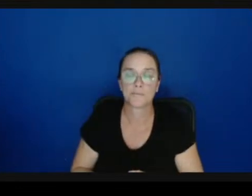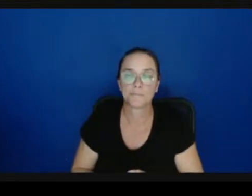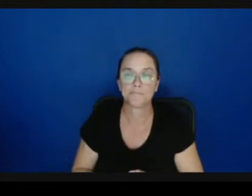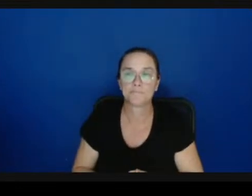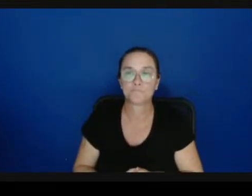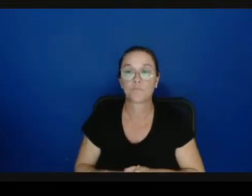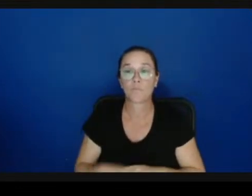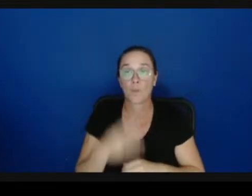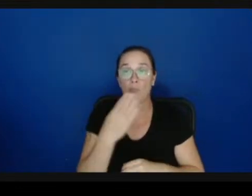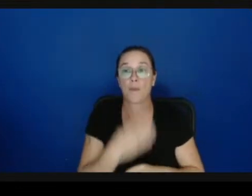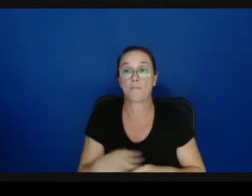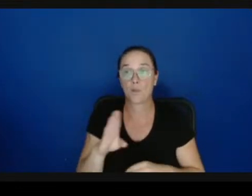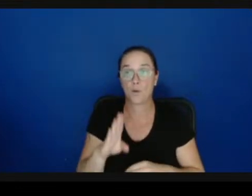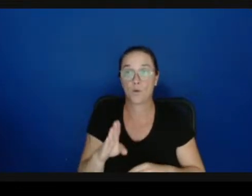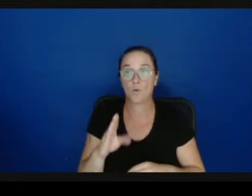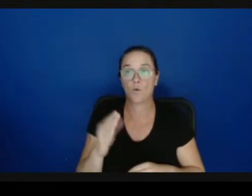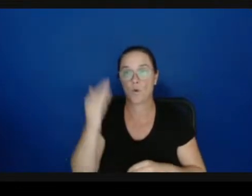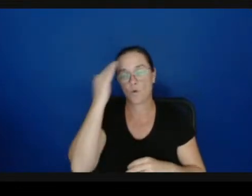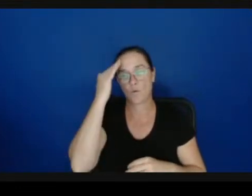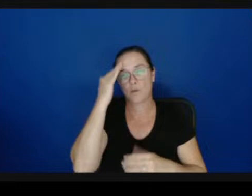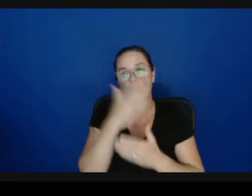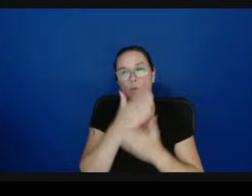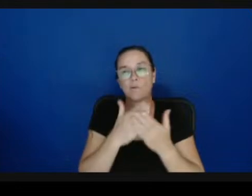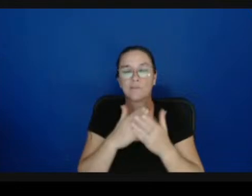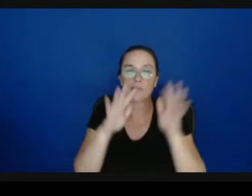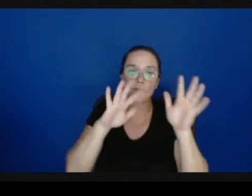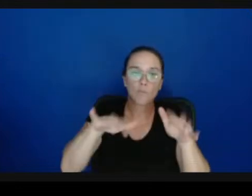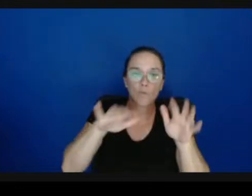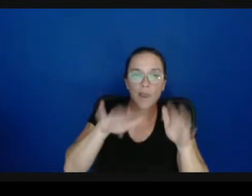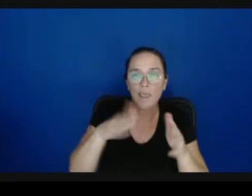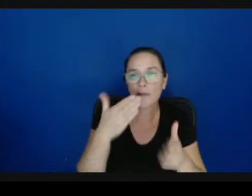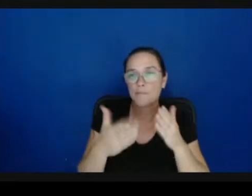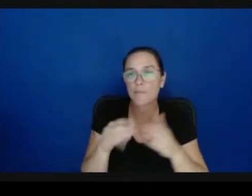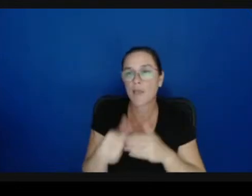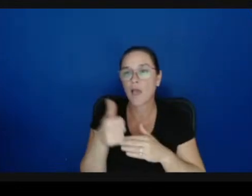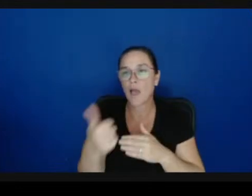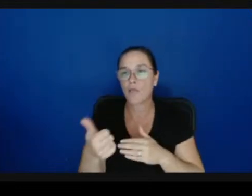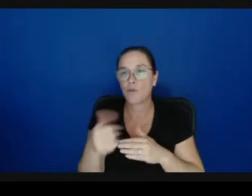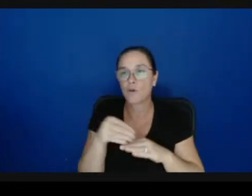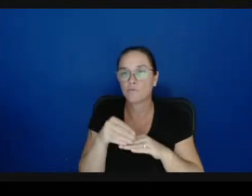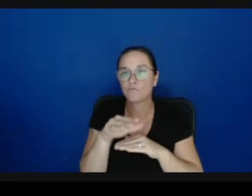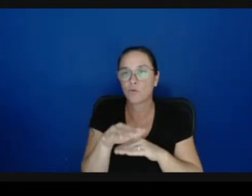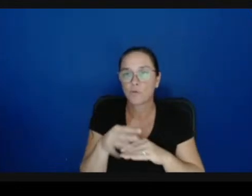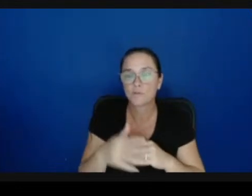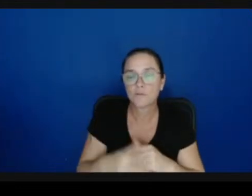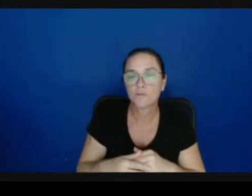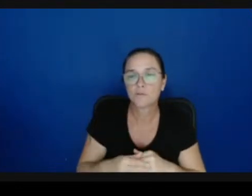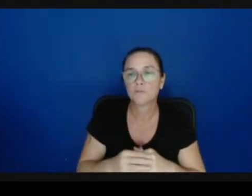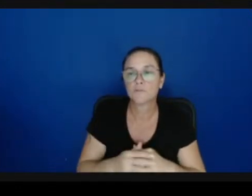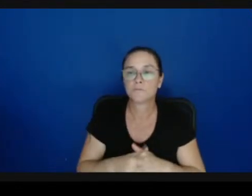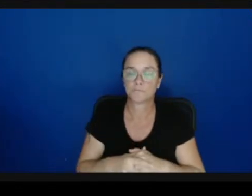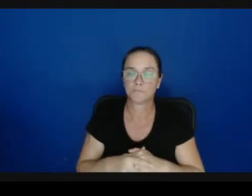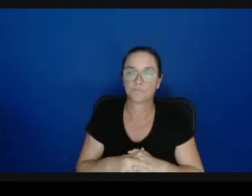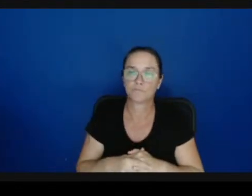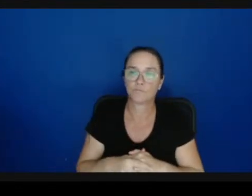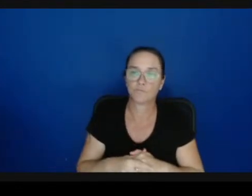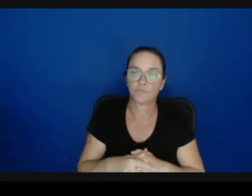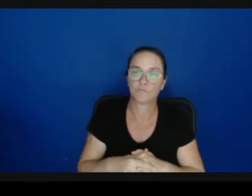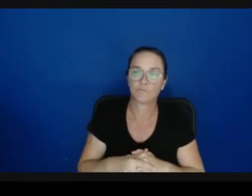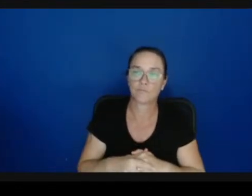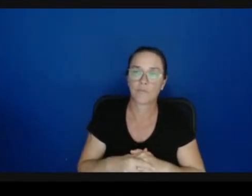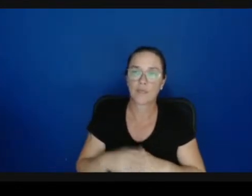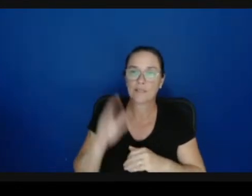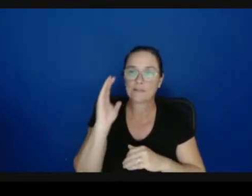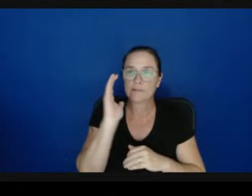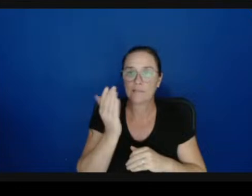blue signal that we know that there was some rainfall and perhaps some other intrusionary signal in the area does seem to